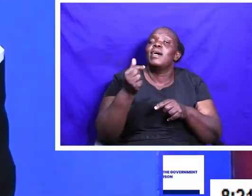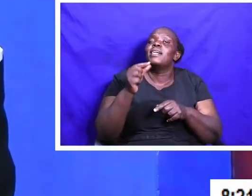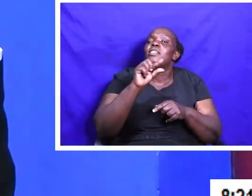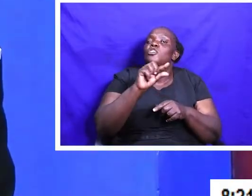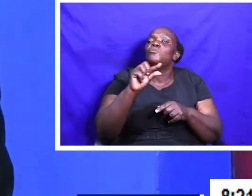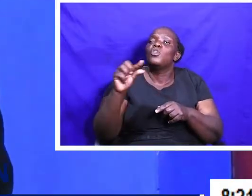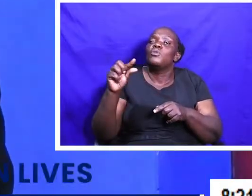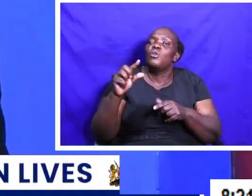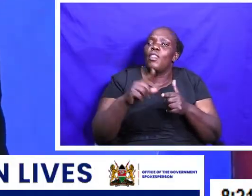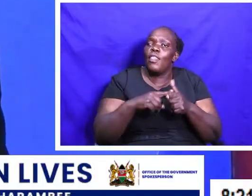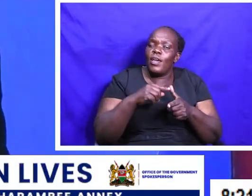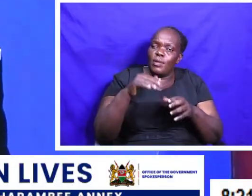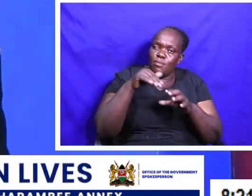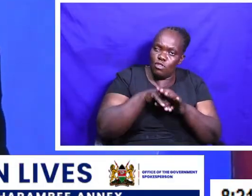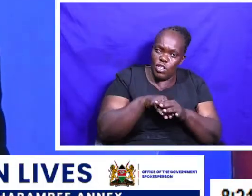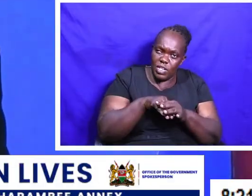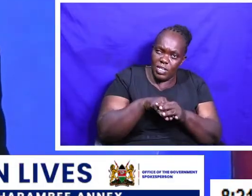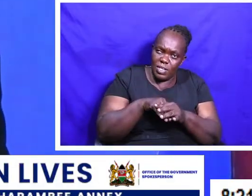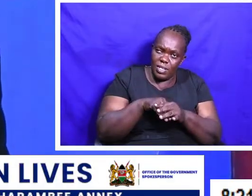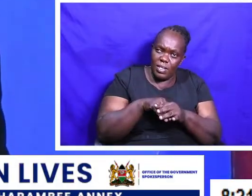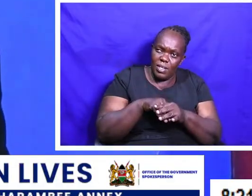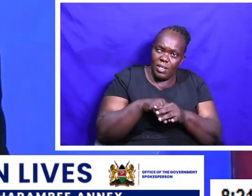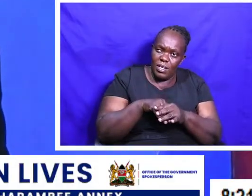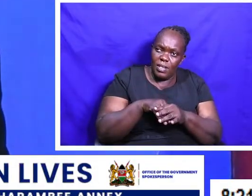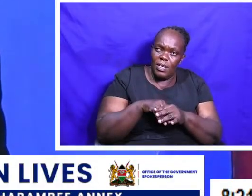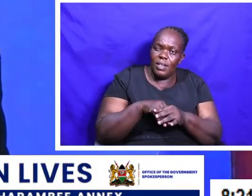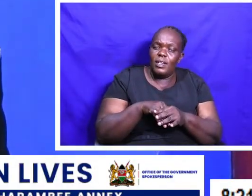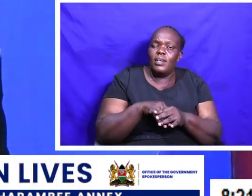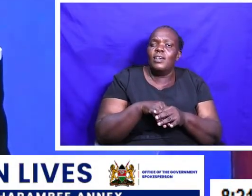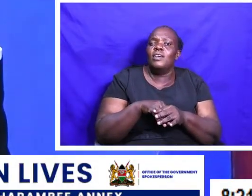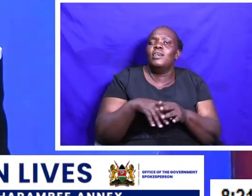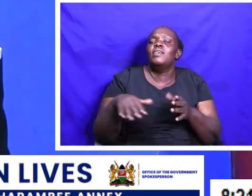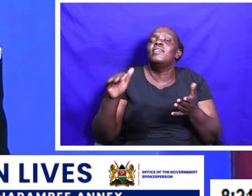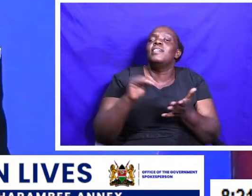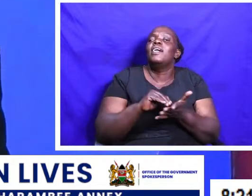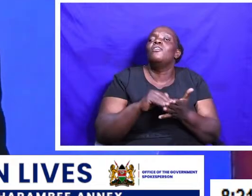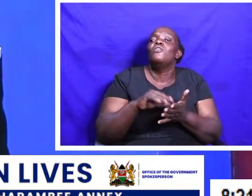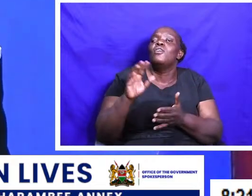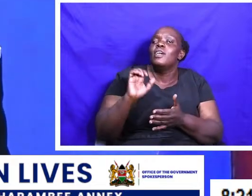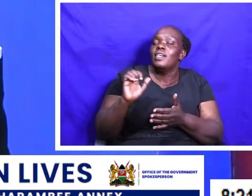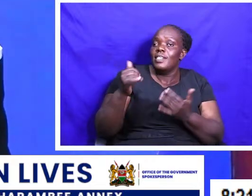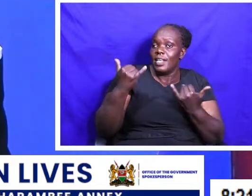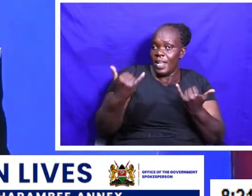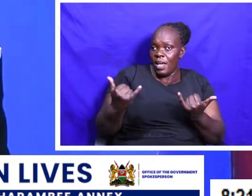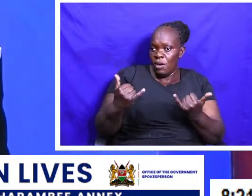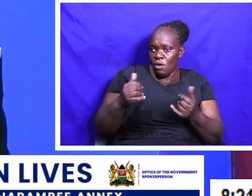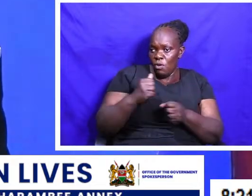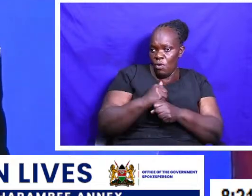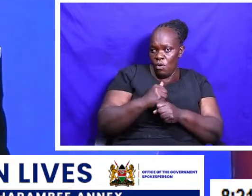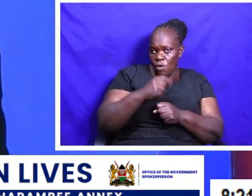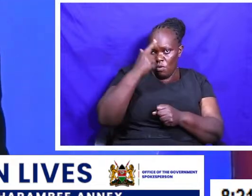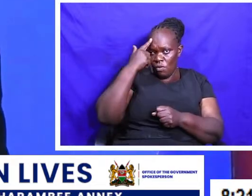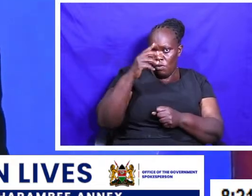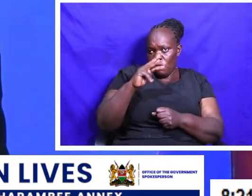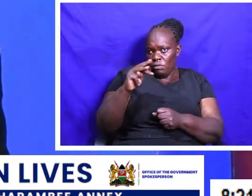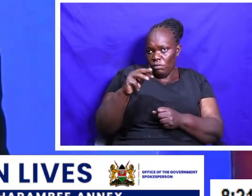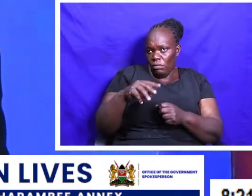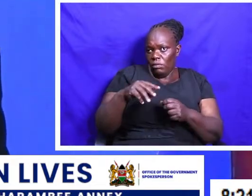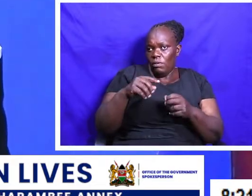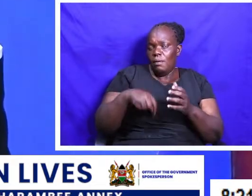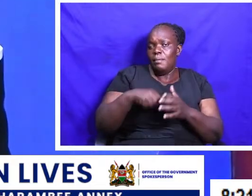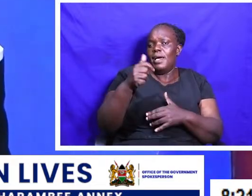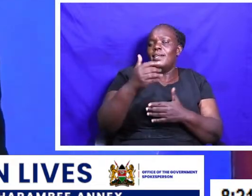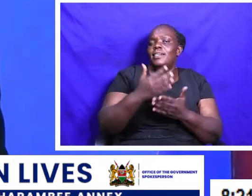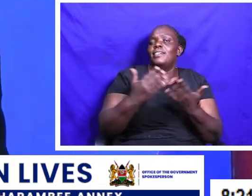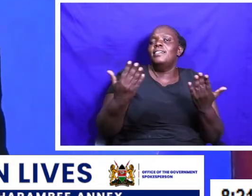amount and they put it in some central kitty, which would now work for them for buying for